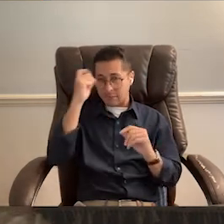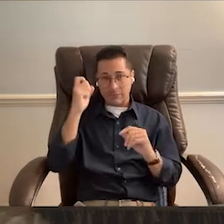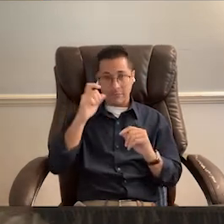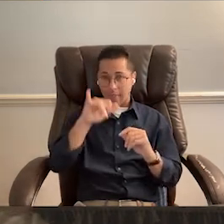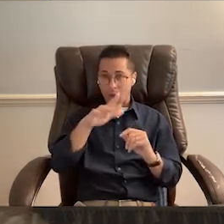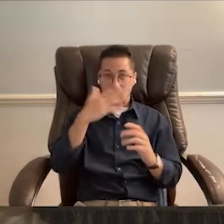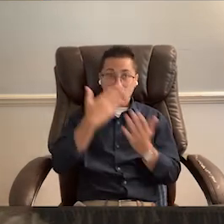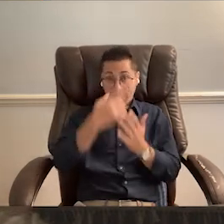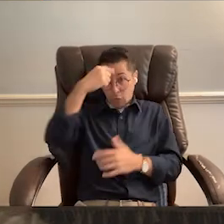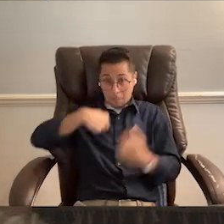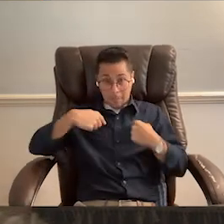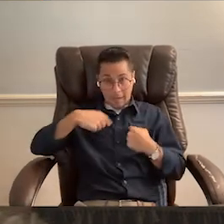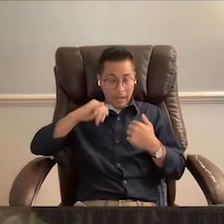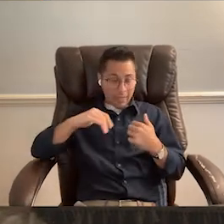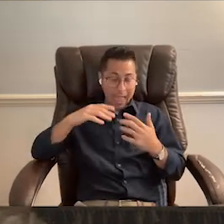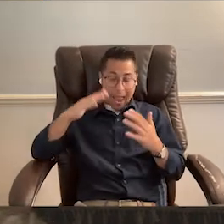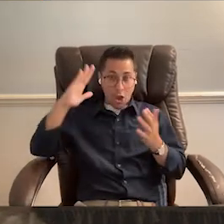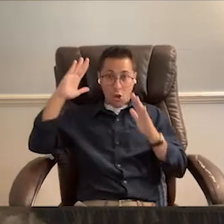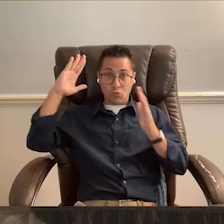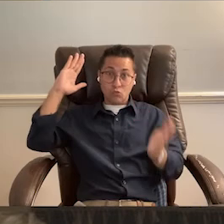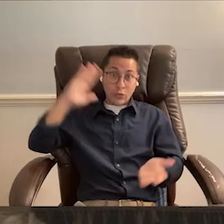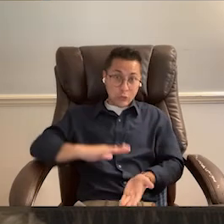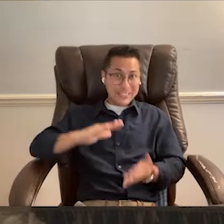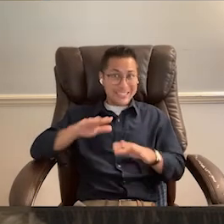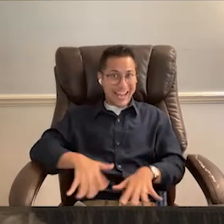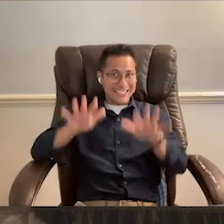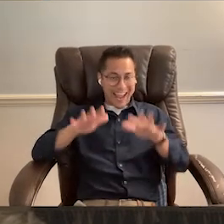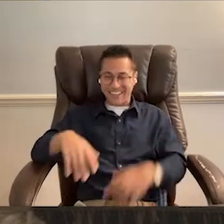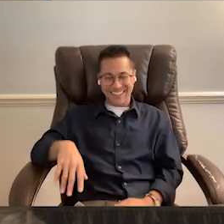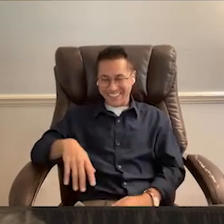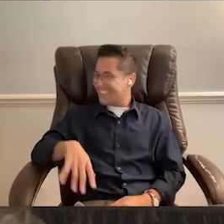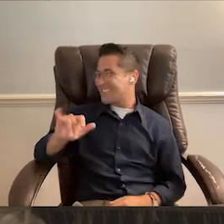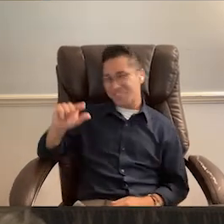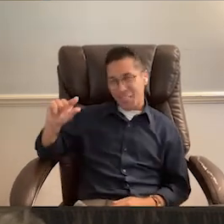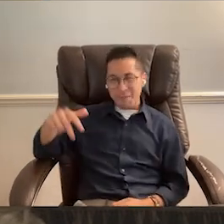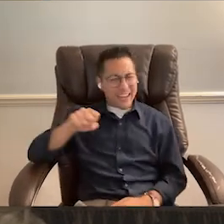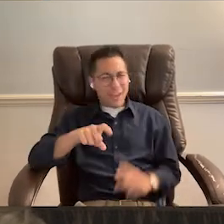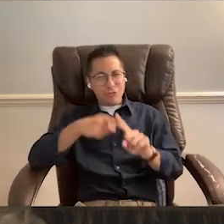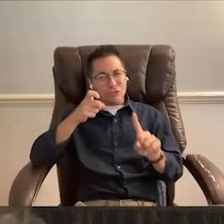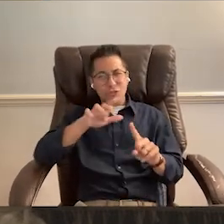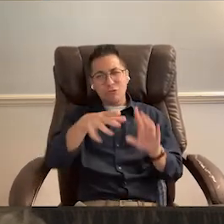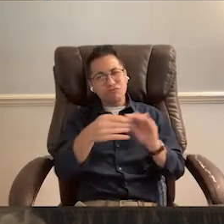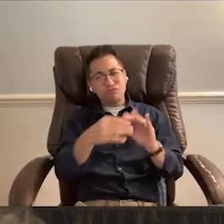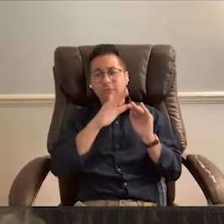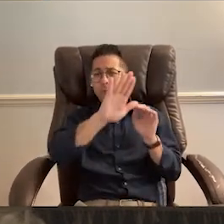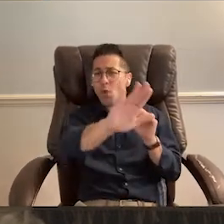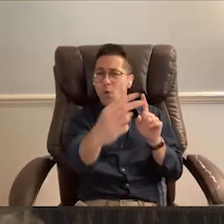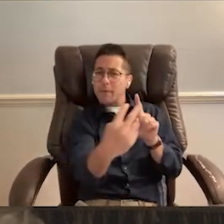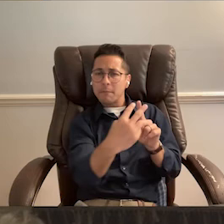of all, I want to say thank you for sharing your story, because that was good, and for me, that produces anxiety right there,